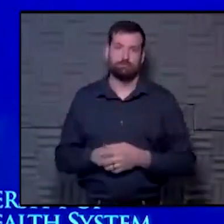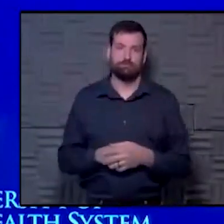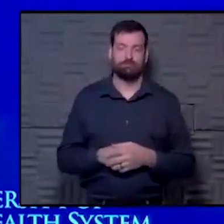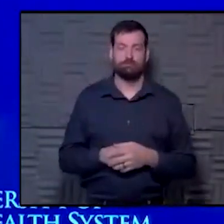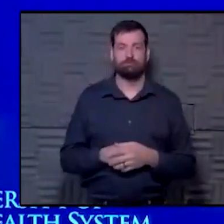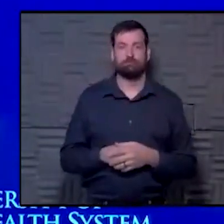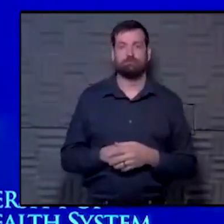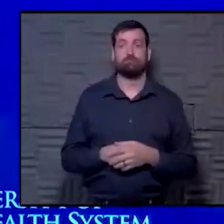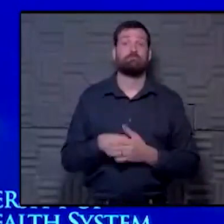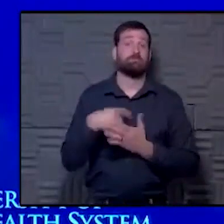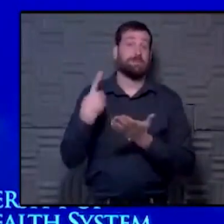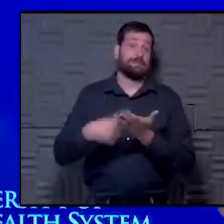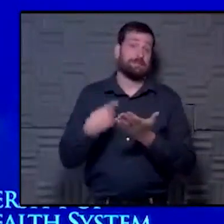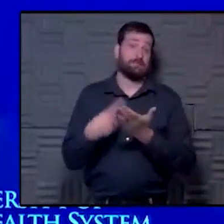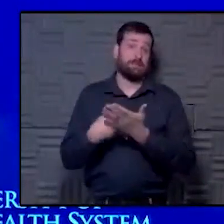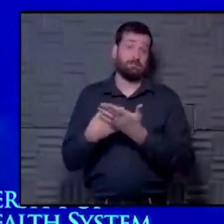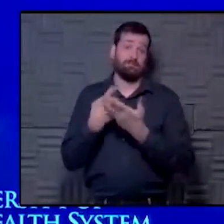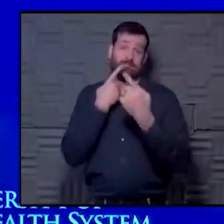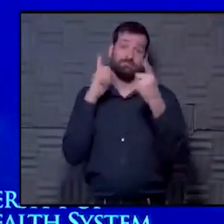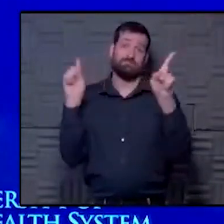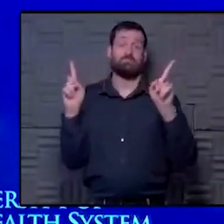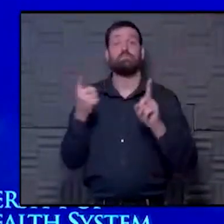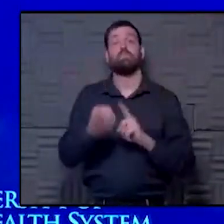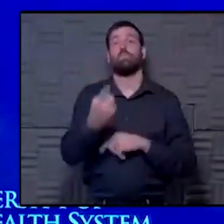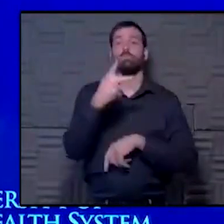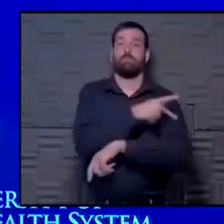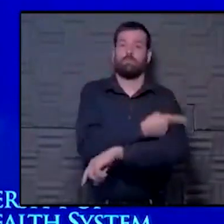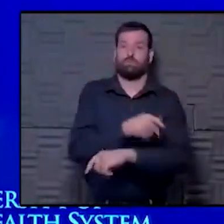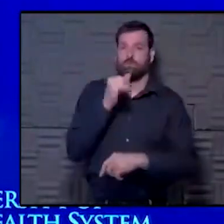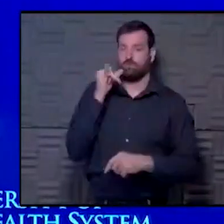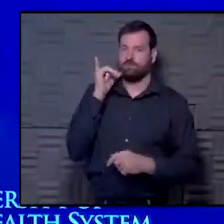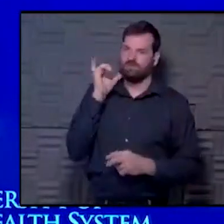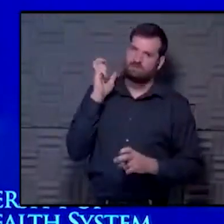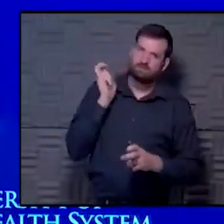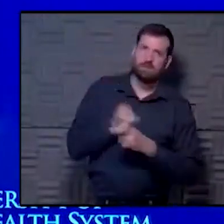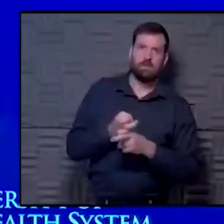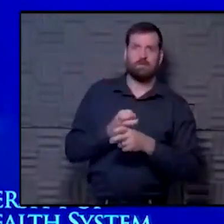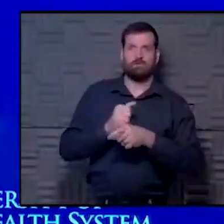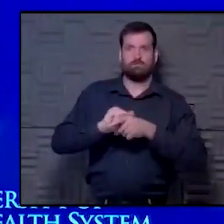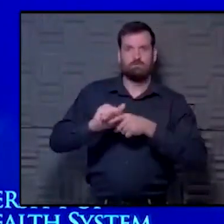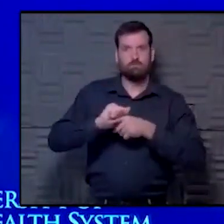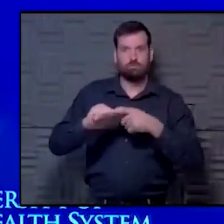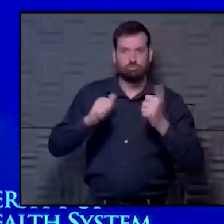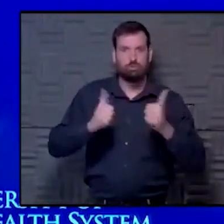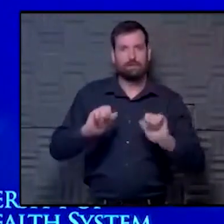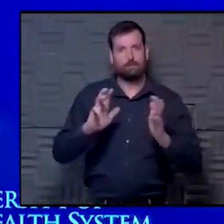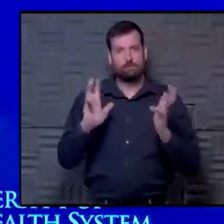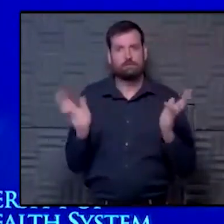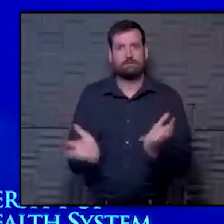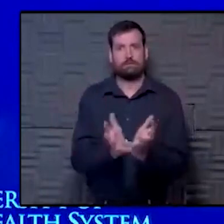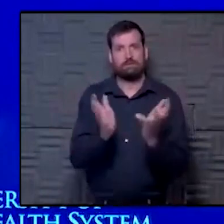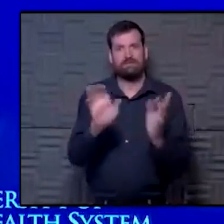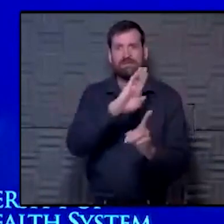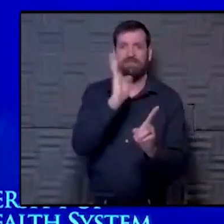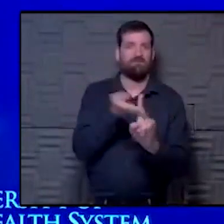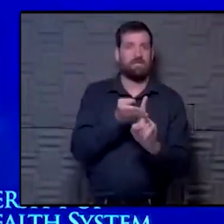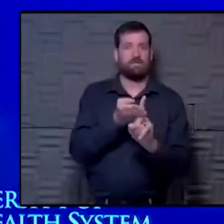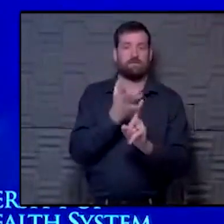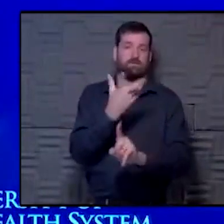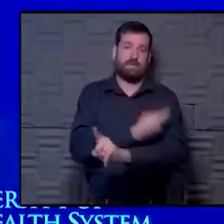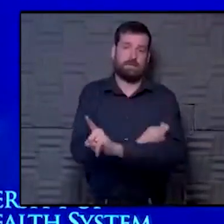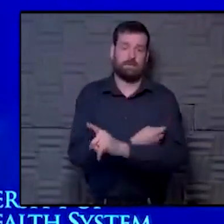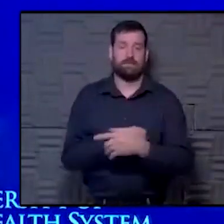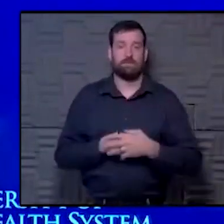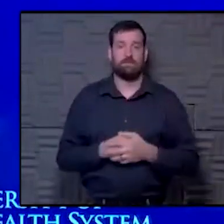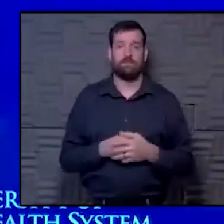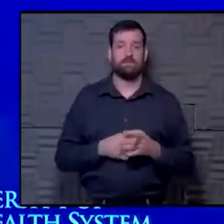And sometimes it wins. I mean, I had a patient yesterday. I worked really hard into practice to try and convince this person to be vaccinated.